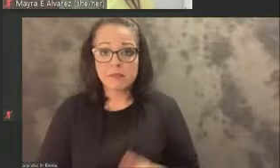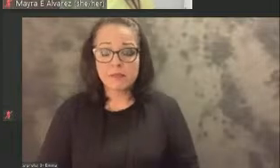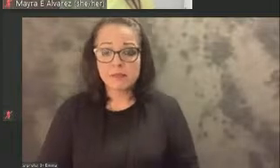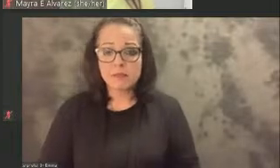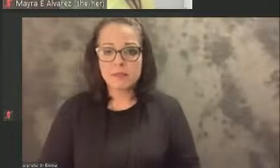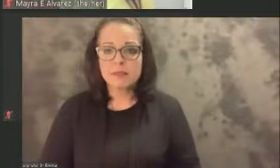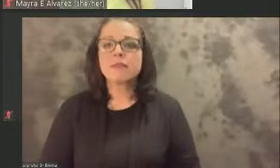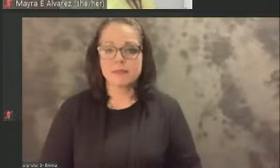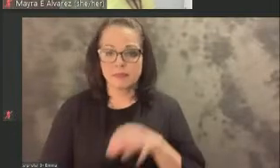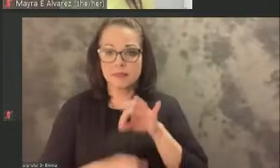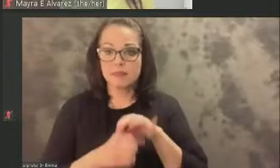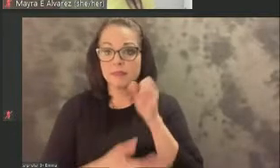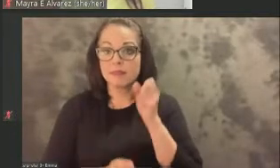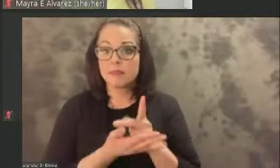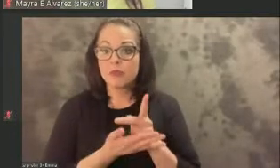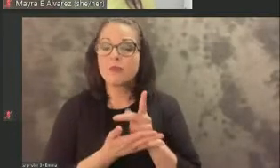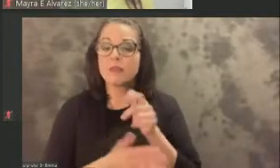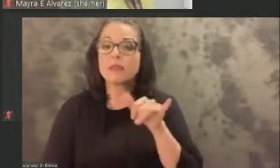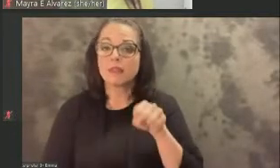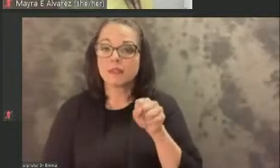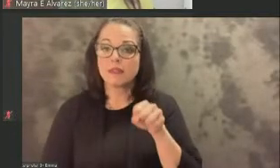I vote yes, that carries.